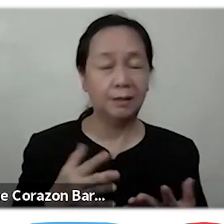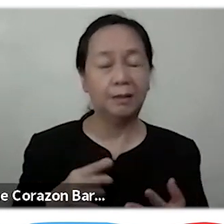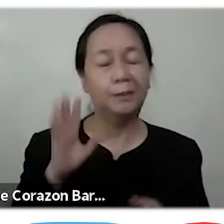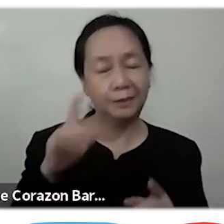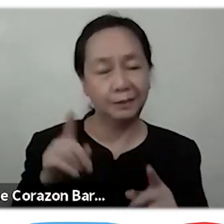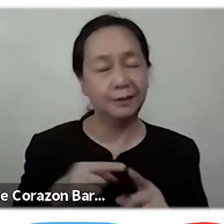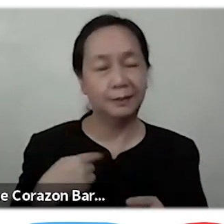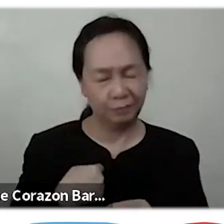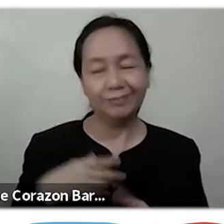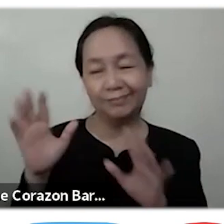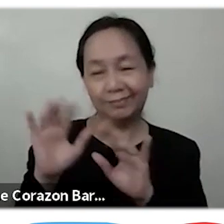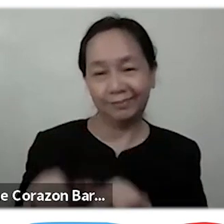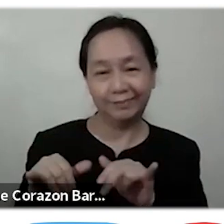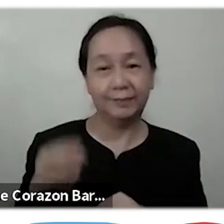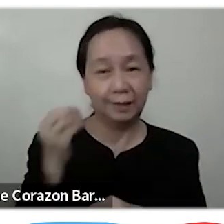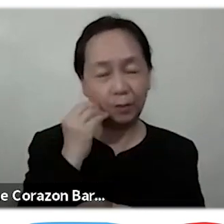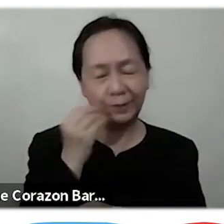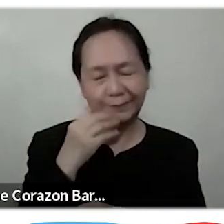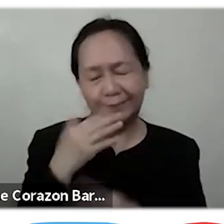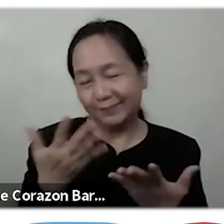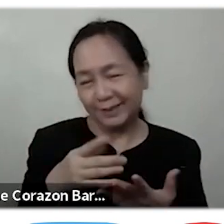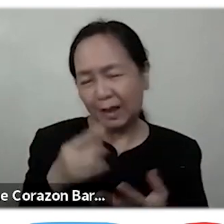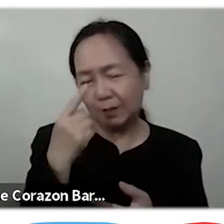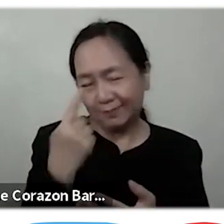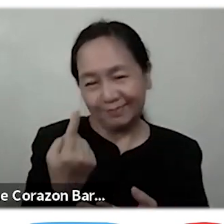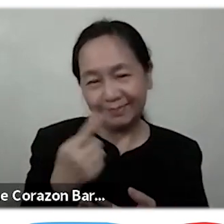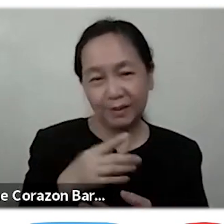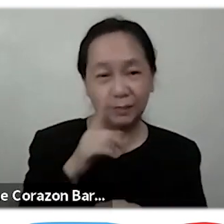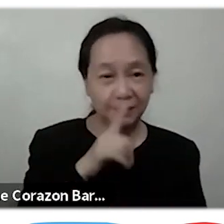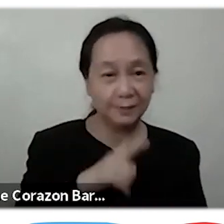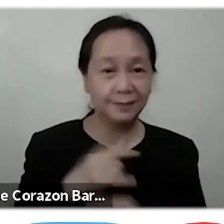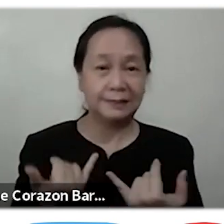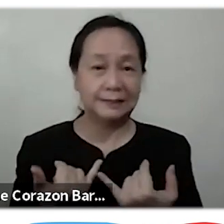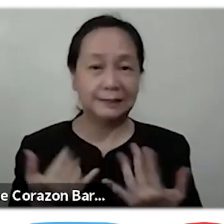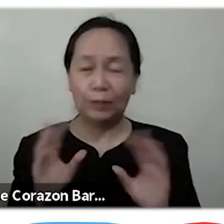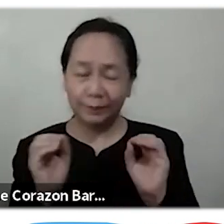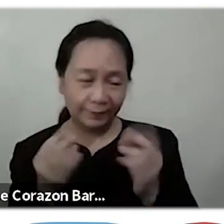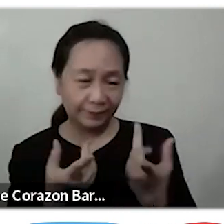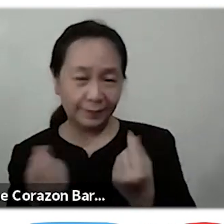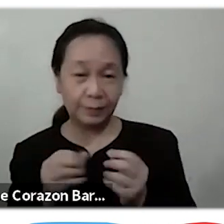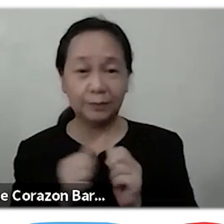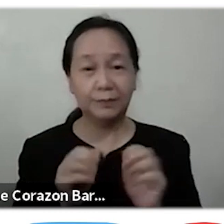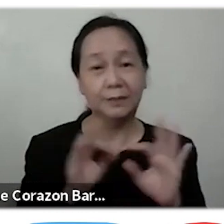And I really used to feel so lonely. Though I was with my family, I had nothing to do. But